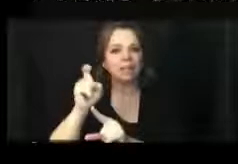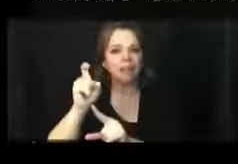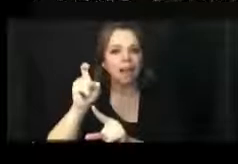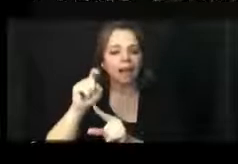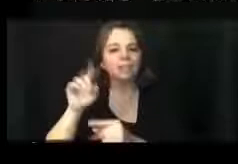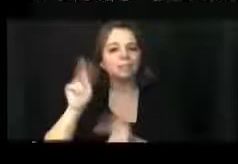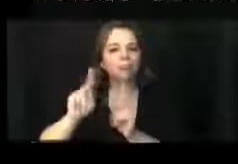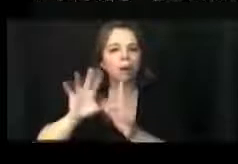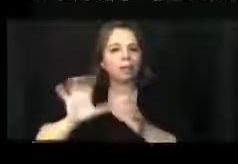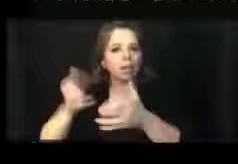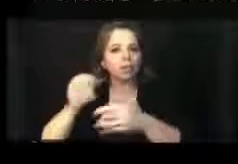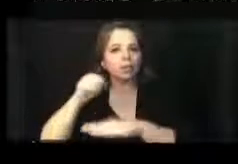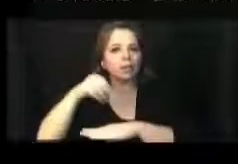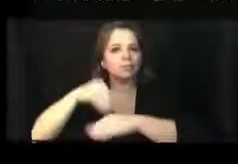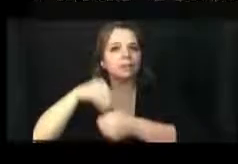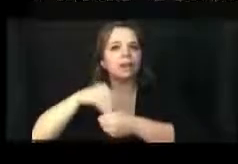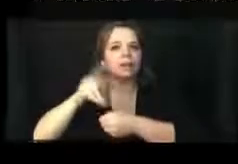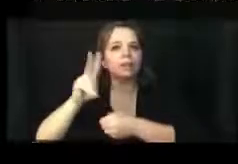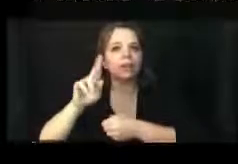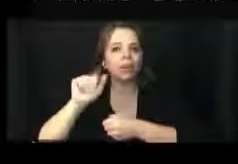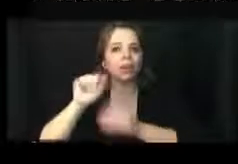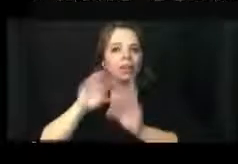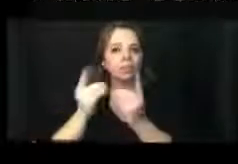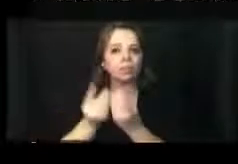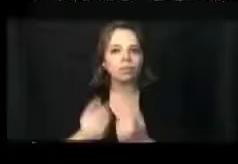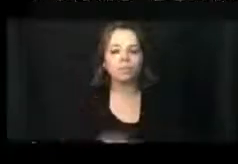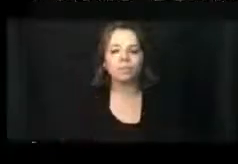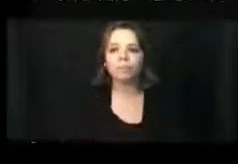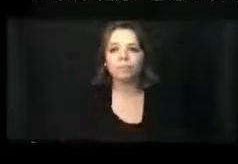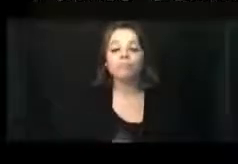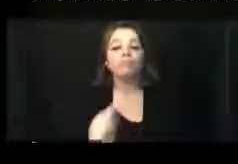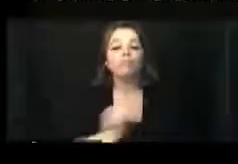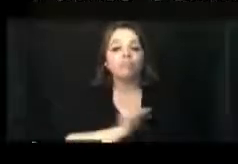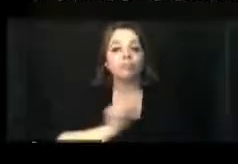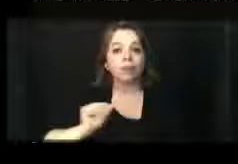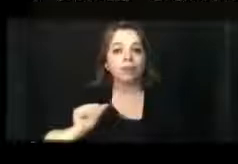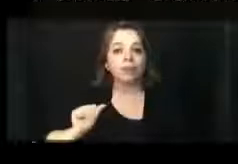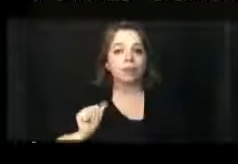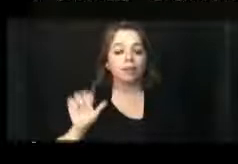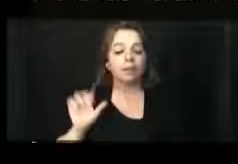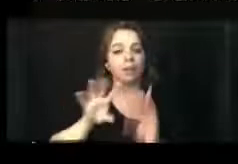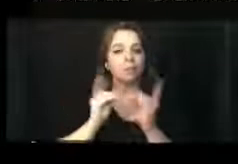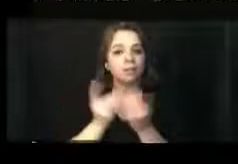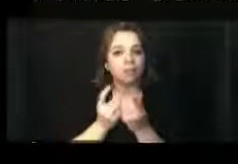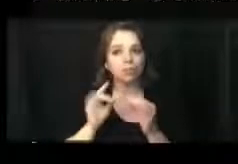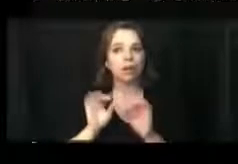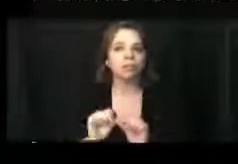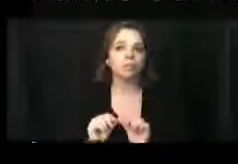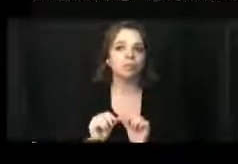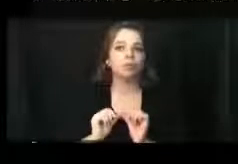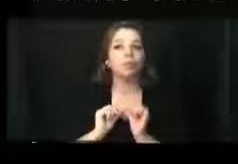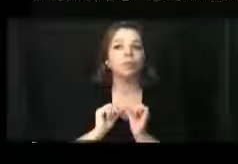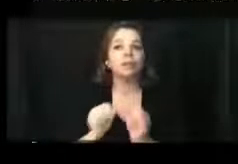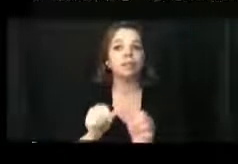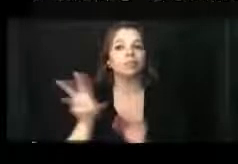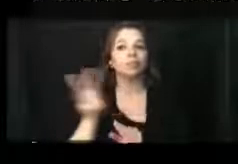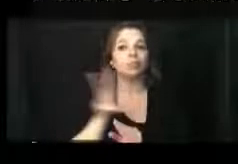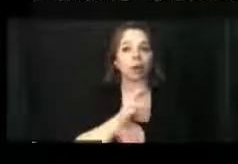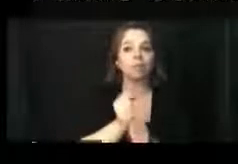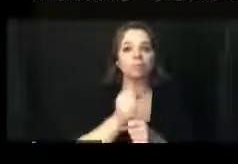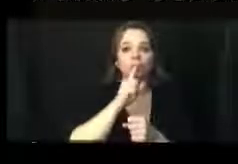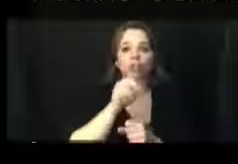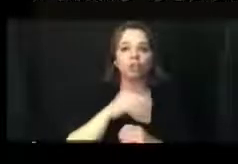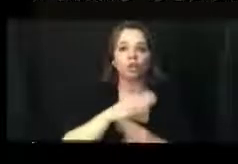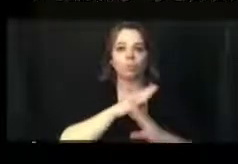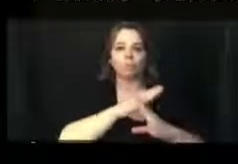districts. And then for our assembly districts, we're able to extend westward, again, making sure that we protect our Latinx